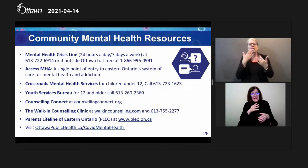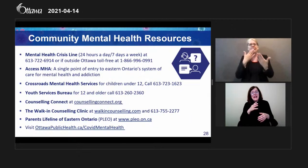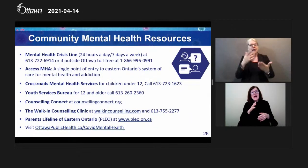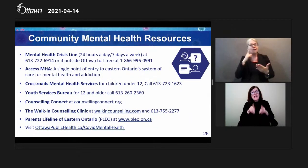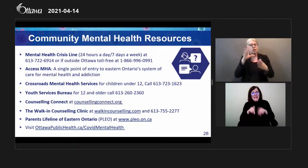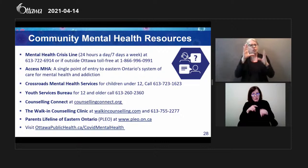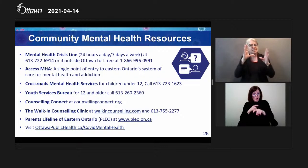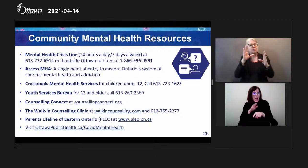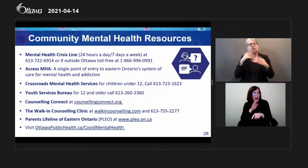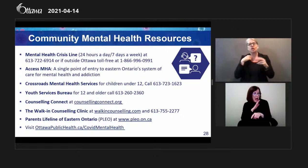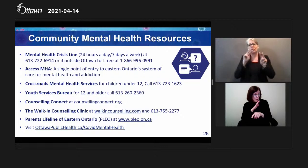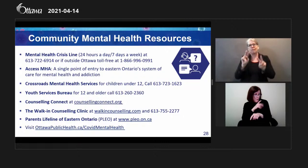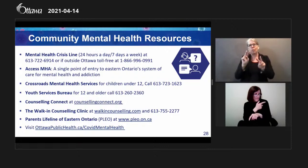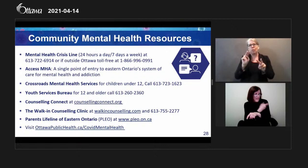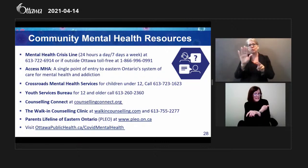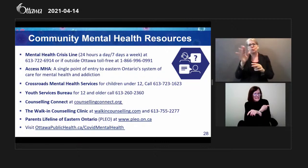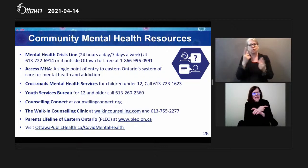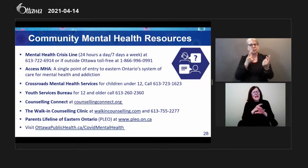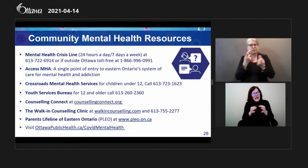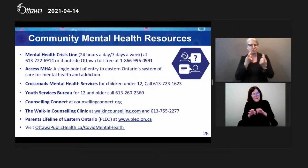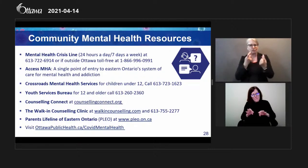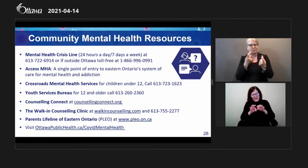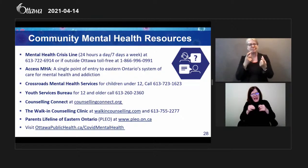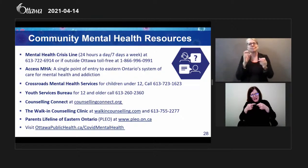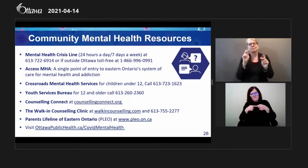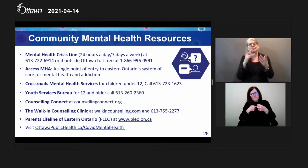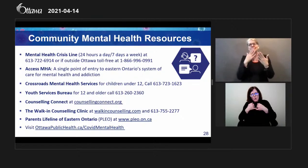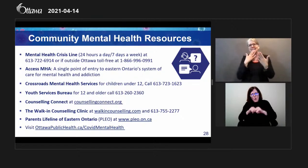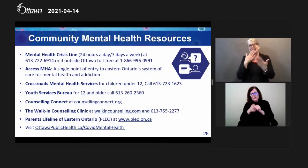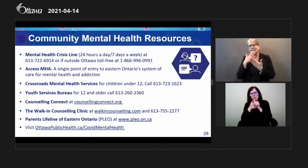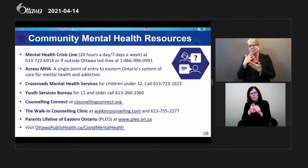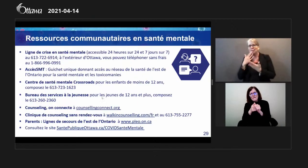your questions. So thank you. Merci and miigwech.